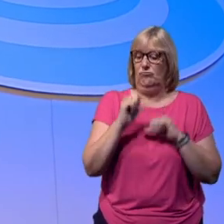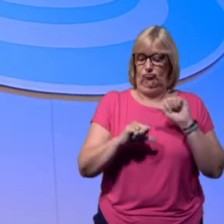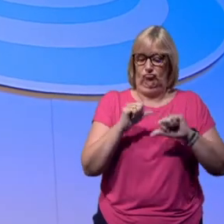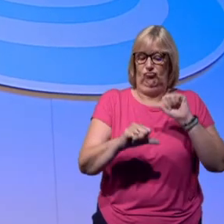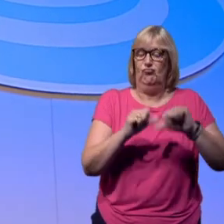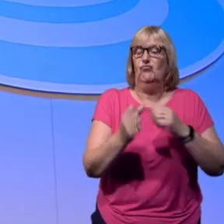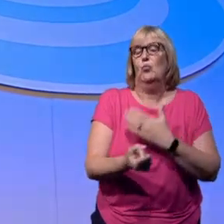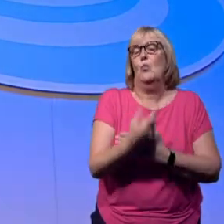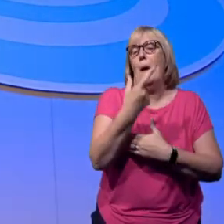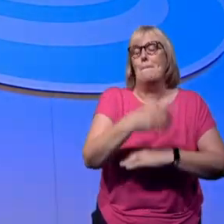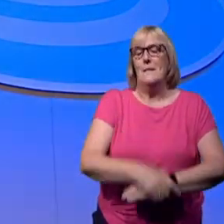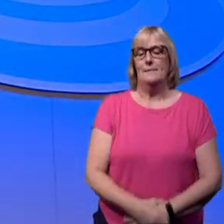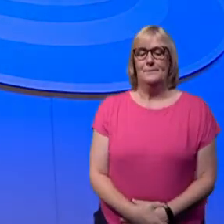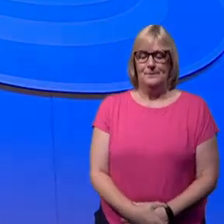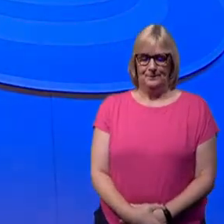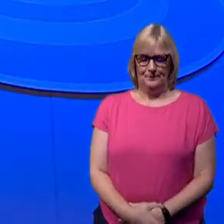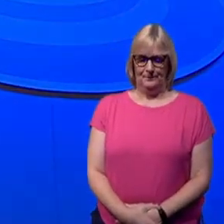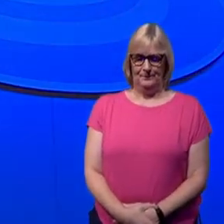made.